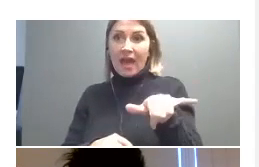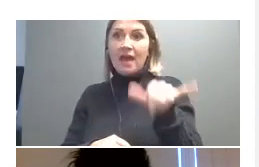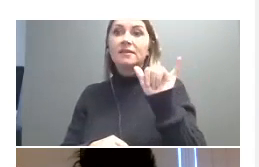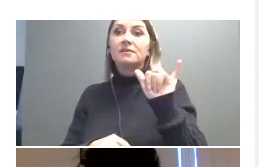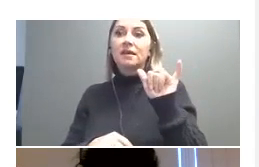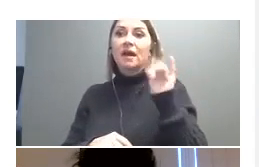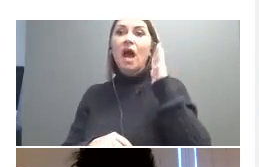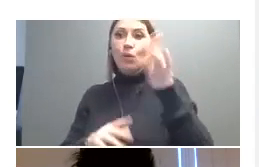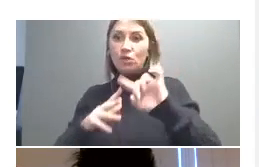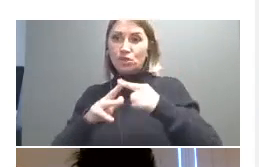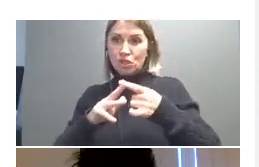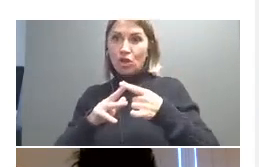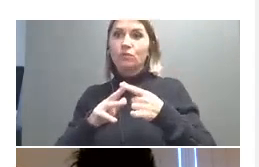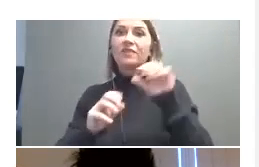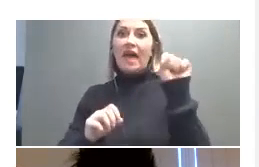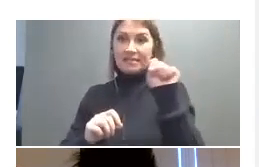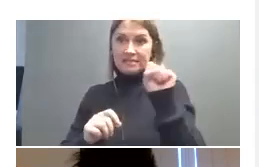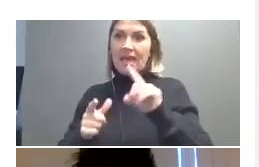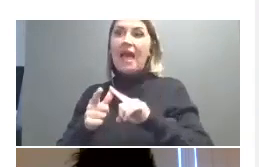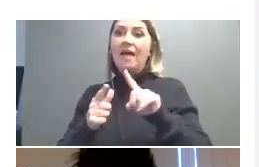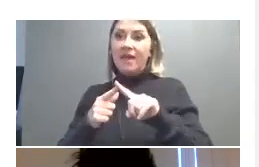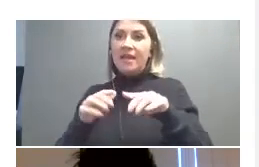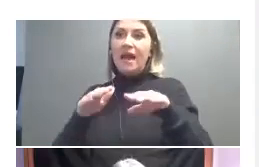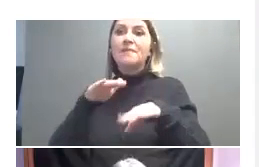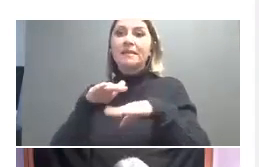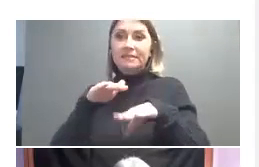I start off from S, and I basically